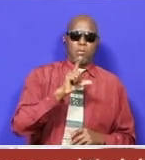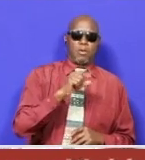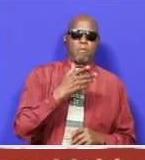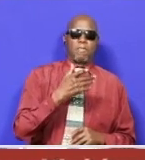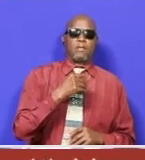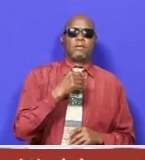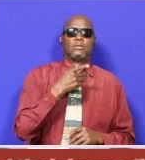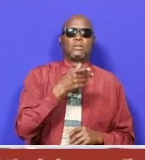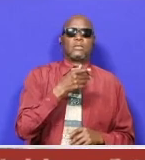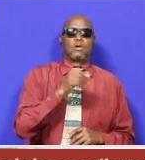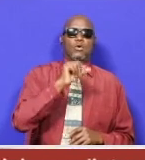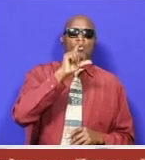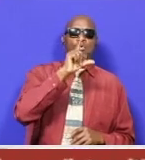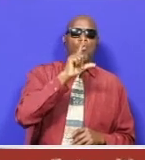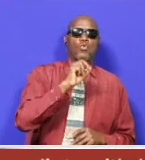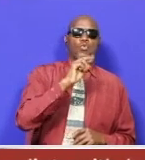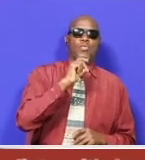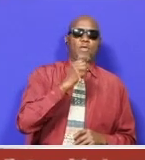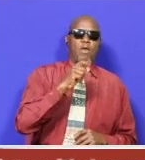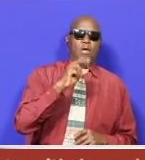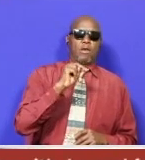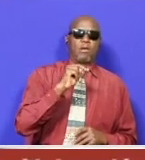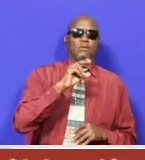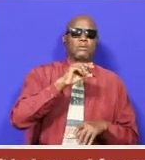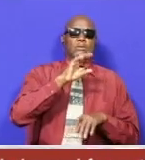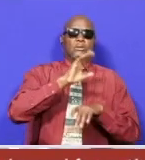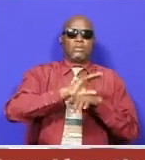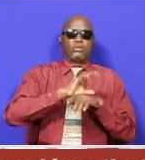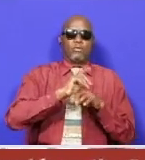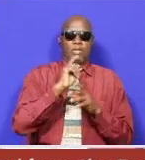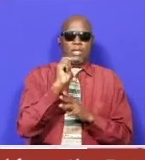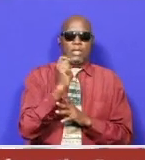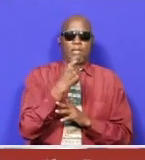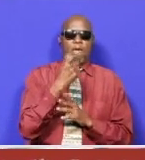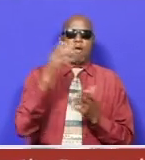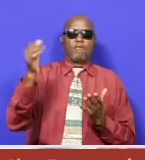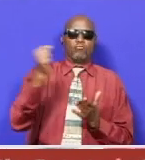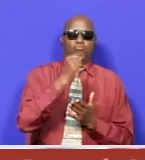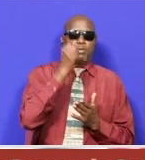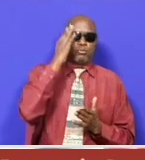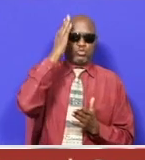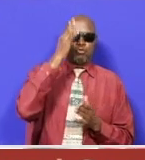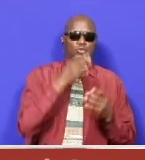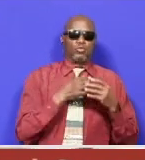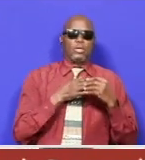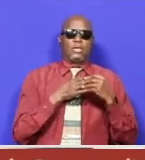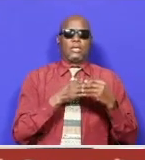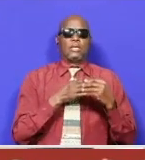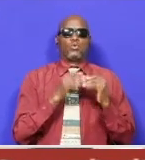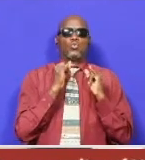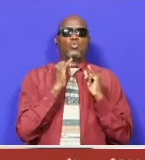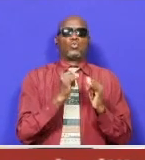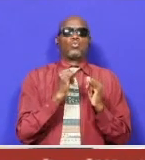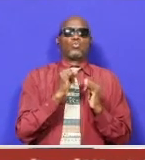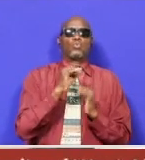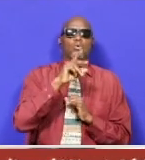Evangelical Lutheran Church of Kenya has installed Bishop Thomas Makulap Lokori to lead the new diocese of Kerio Valley.